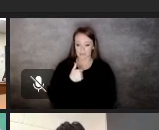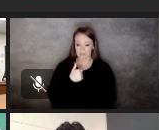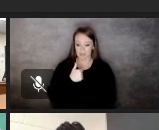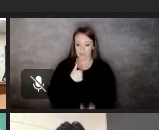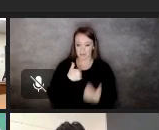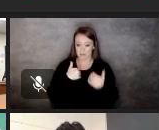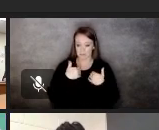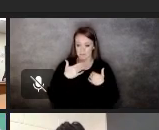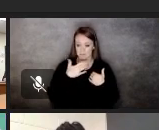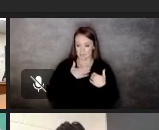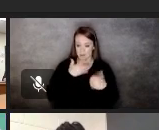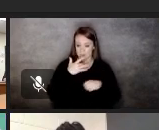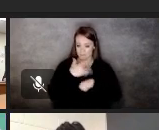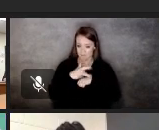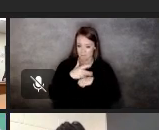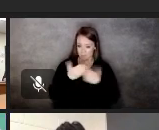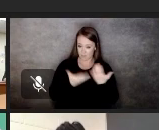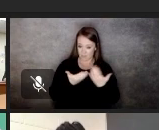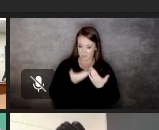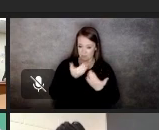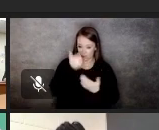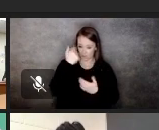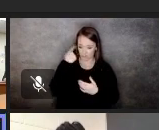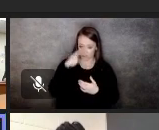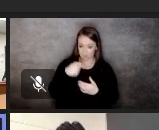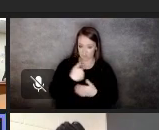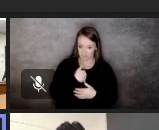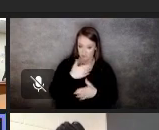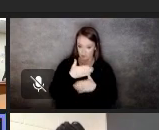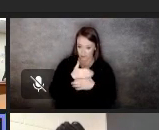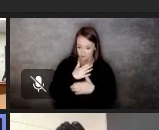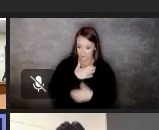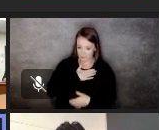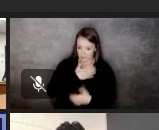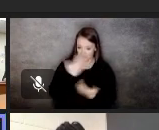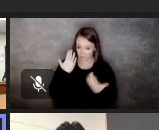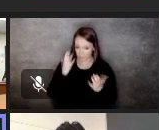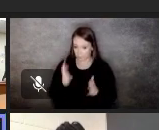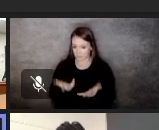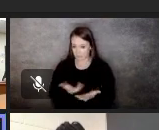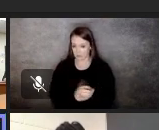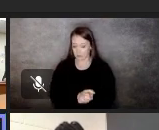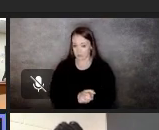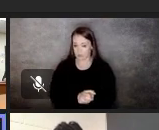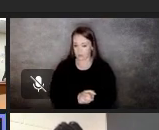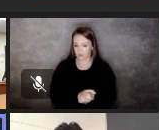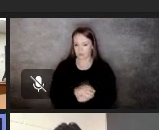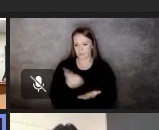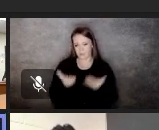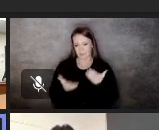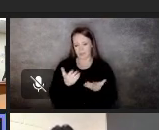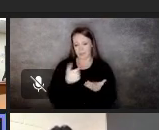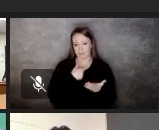it might be easier for me to try. It might be. I apologize. I don't know. That's